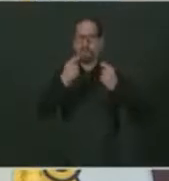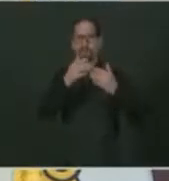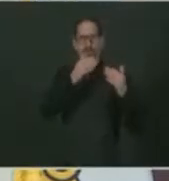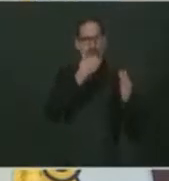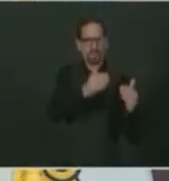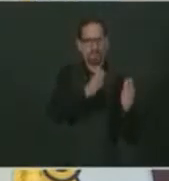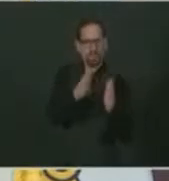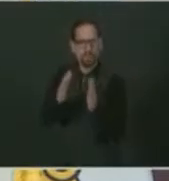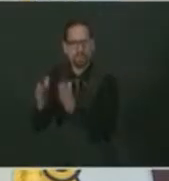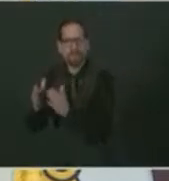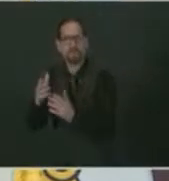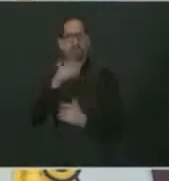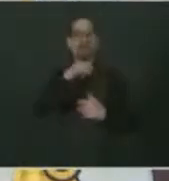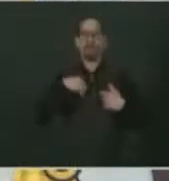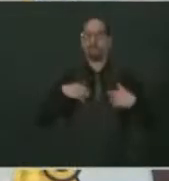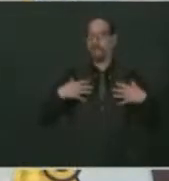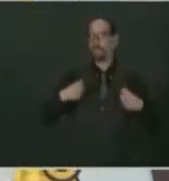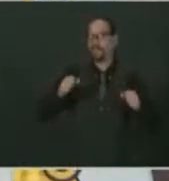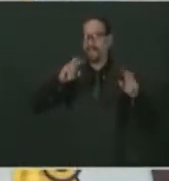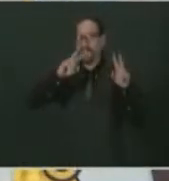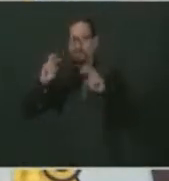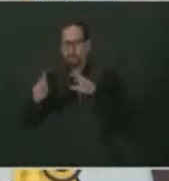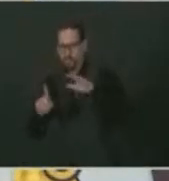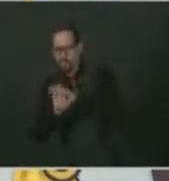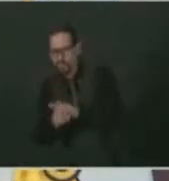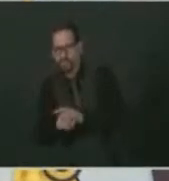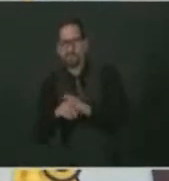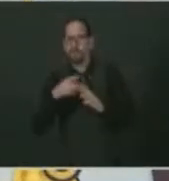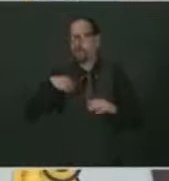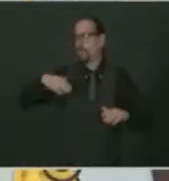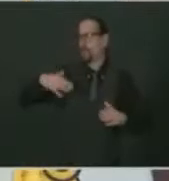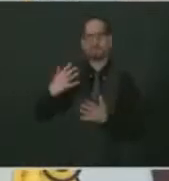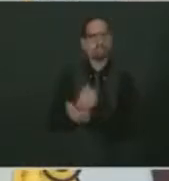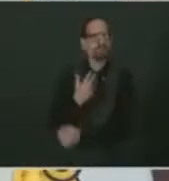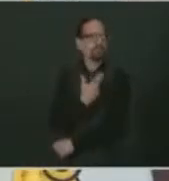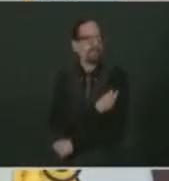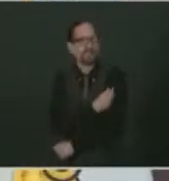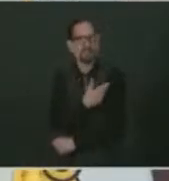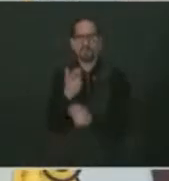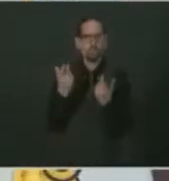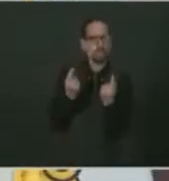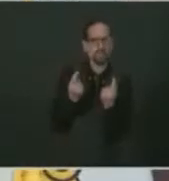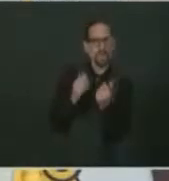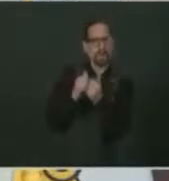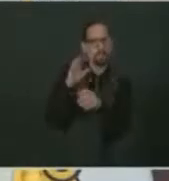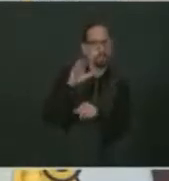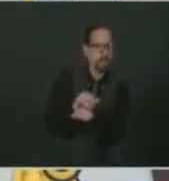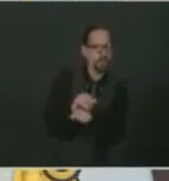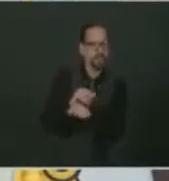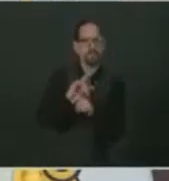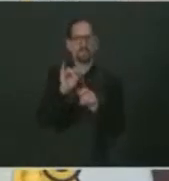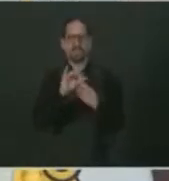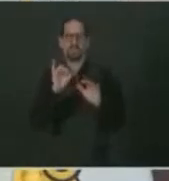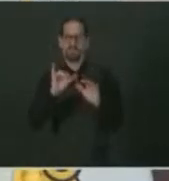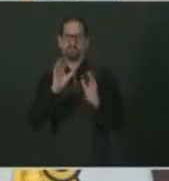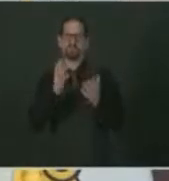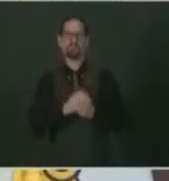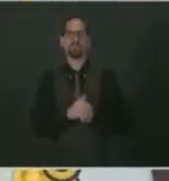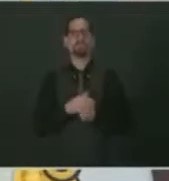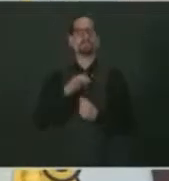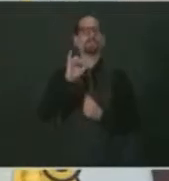businesses. Every week, our team sits down and evaluates what we can do to safely give our businesses